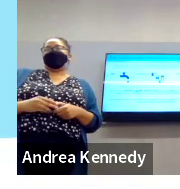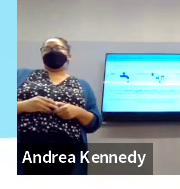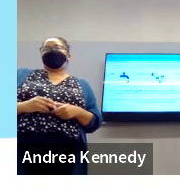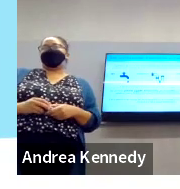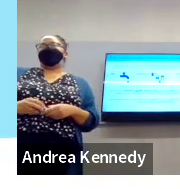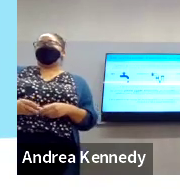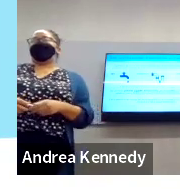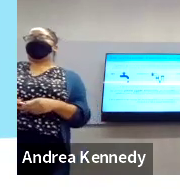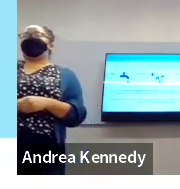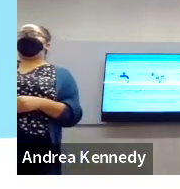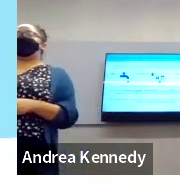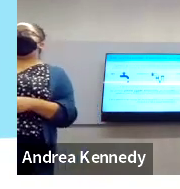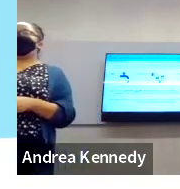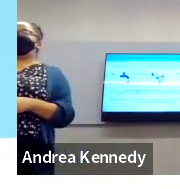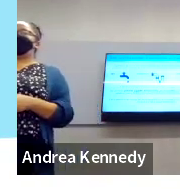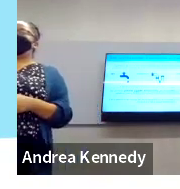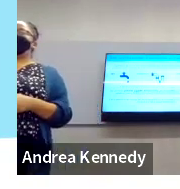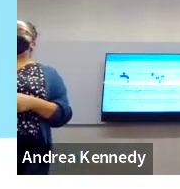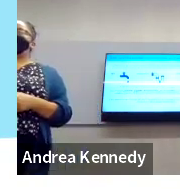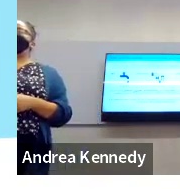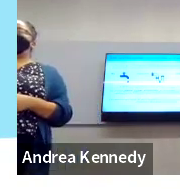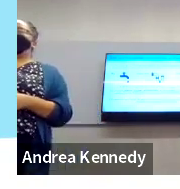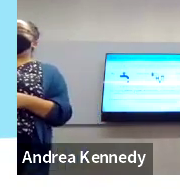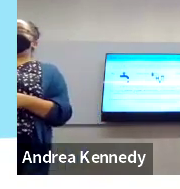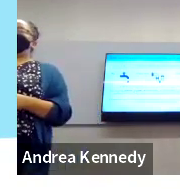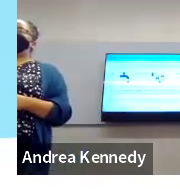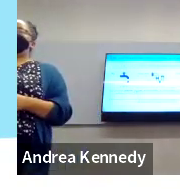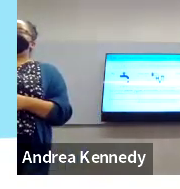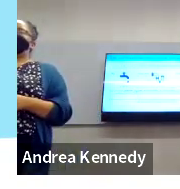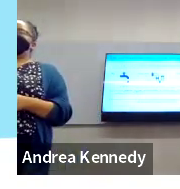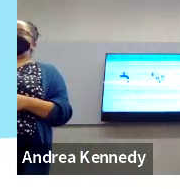but not right now. Next year, I will pay